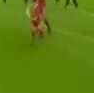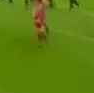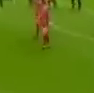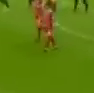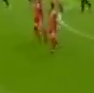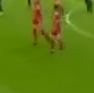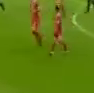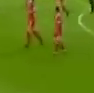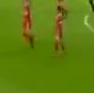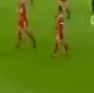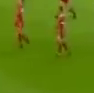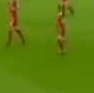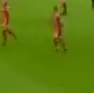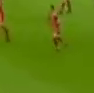down.